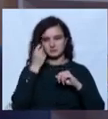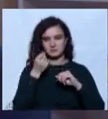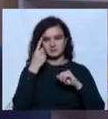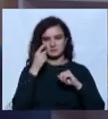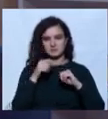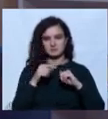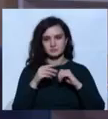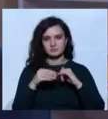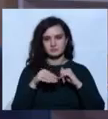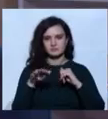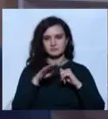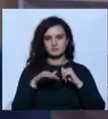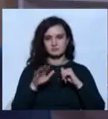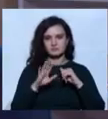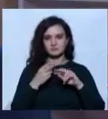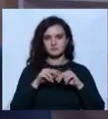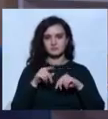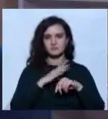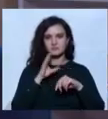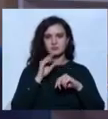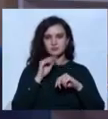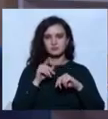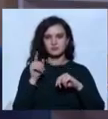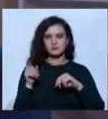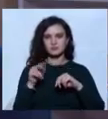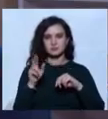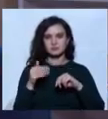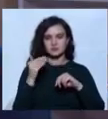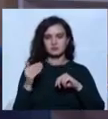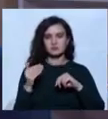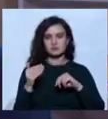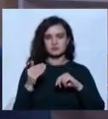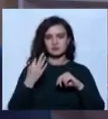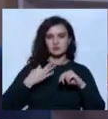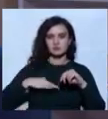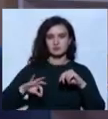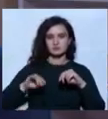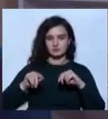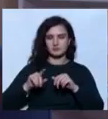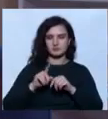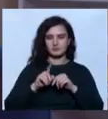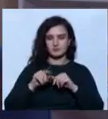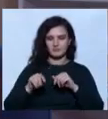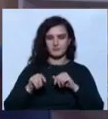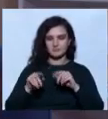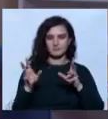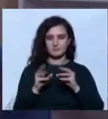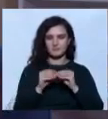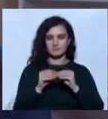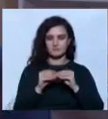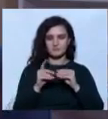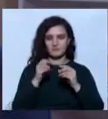Treasure Island. Nope, it was when he and his stepson, one rainy day in Scotland,